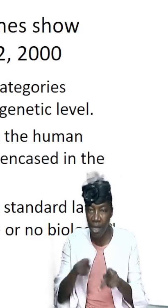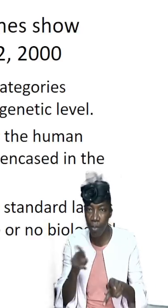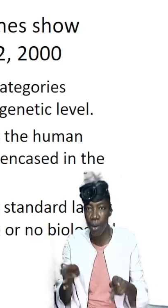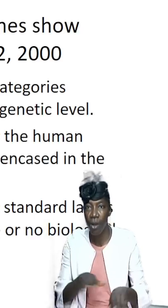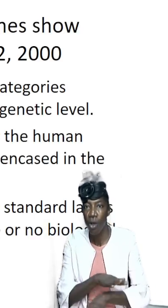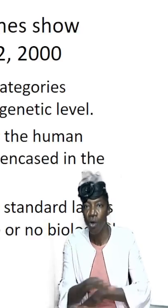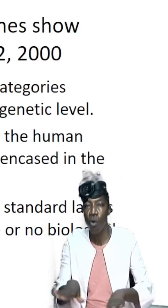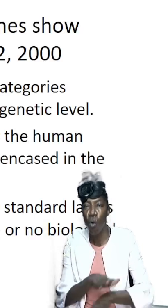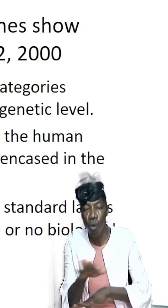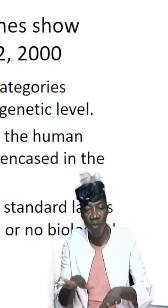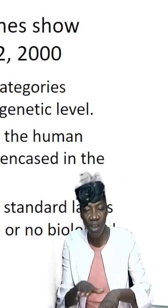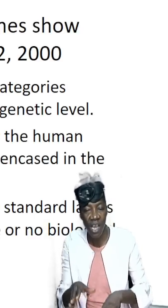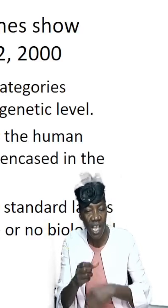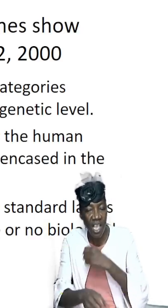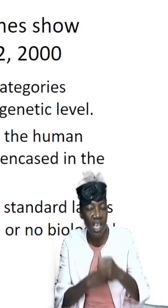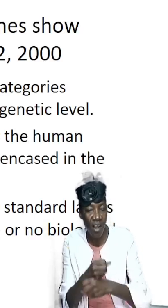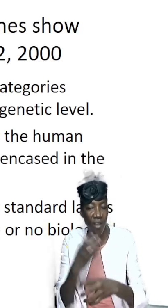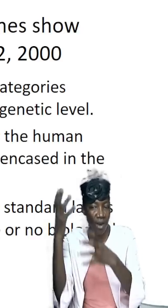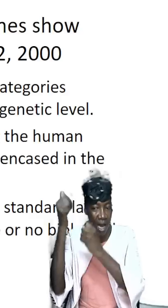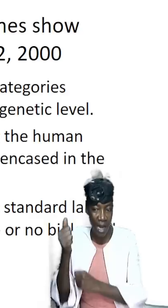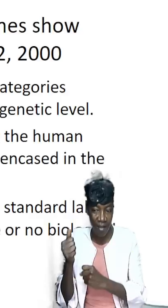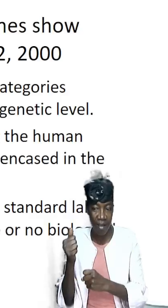accept it as norm,